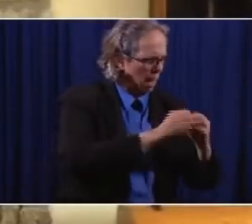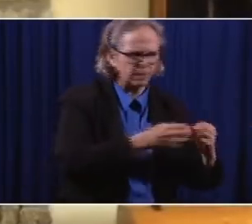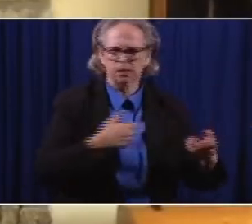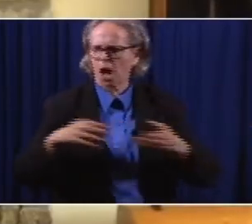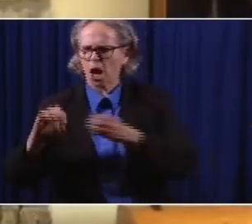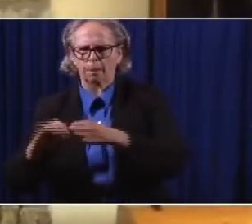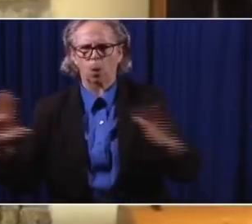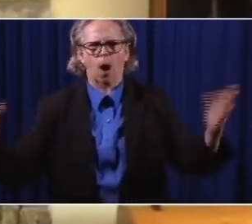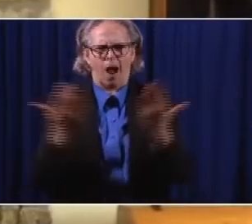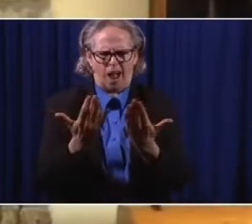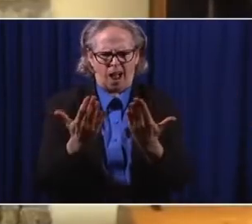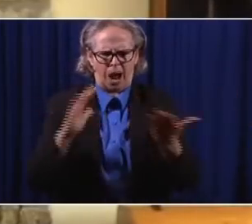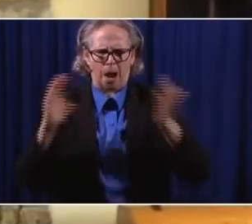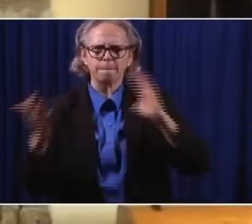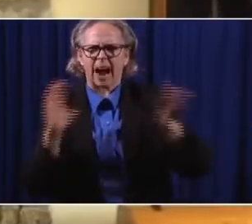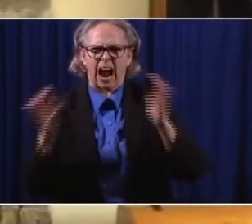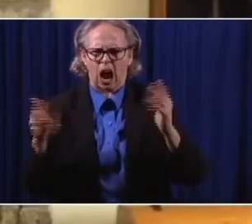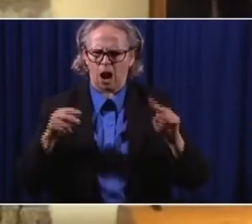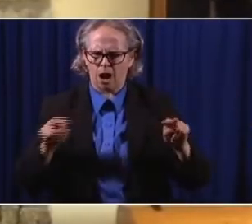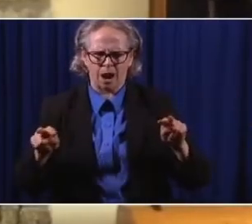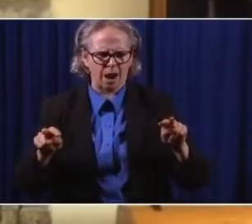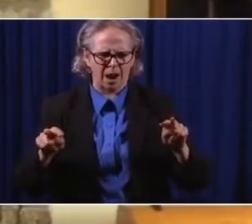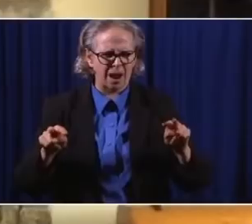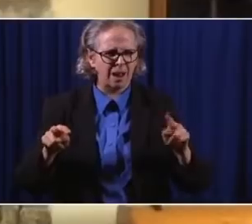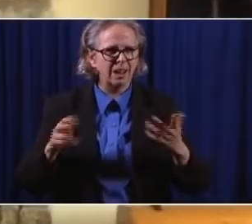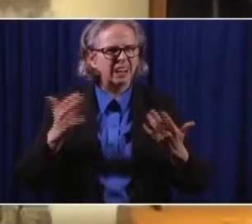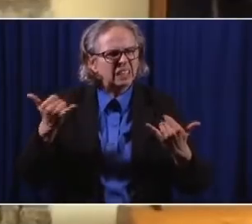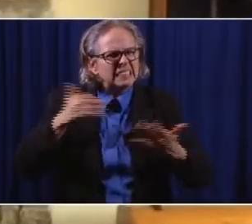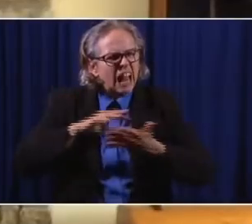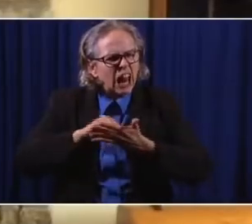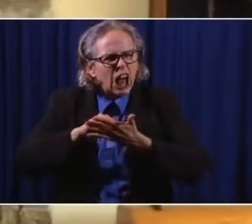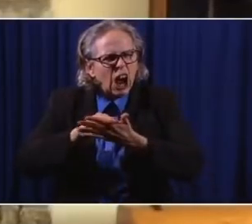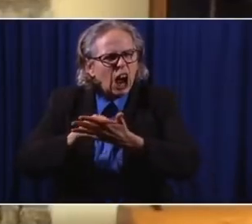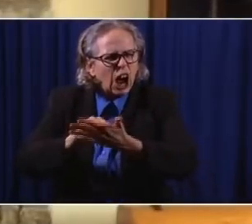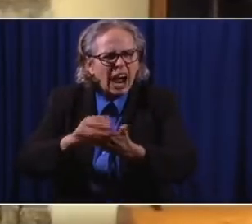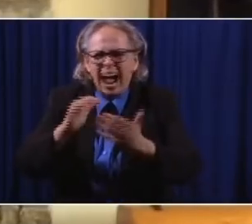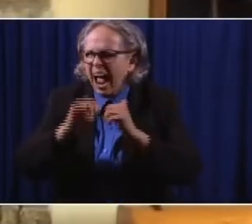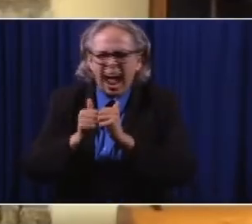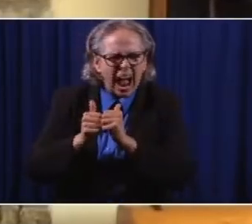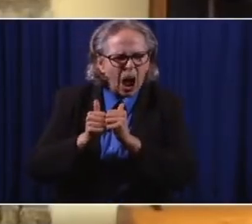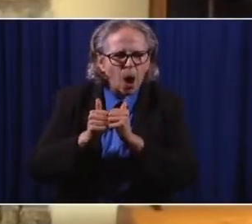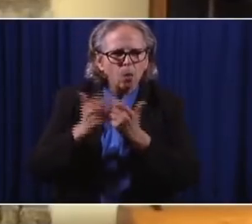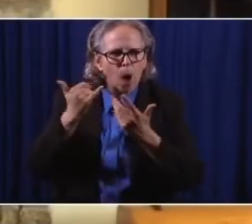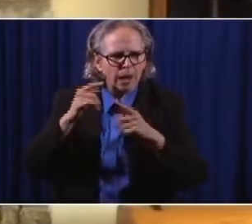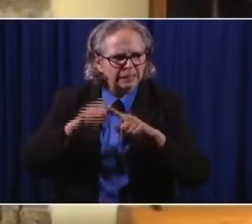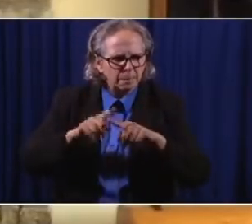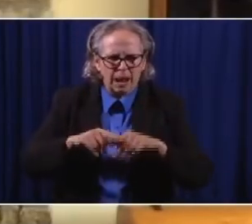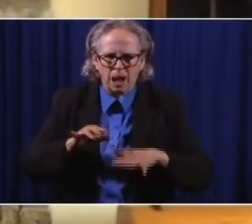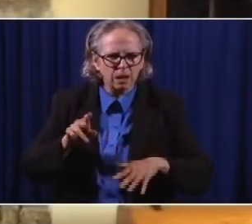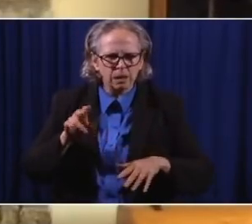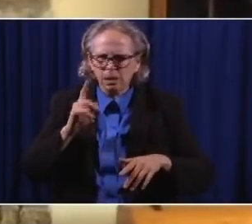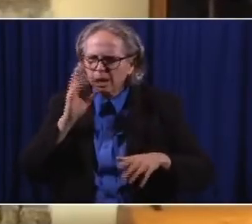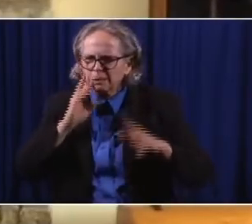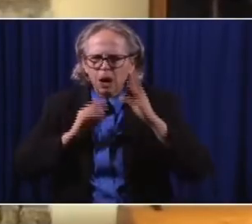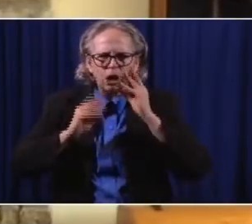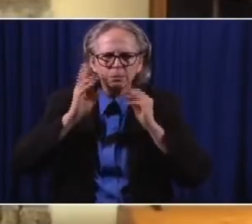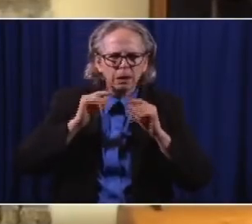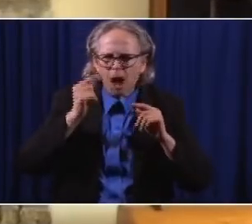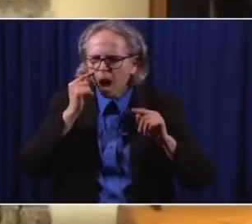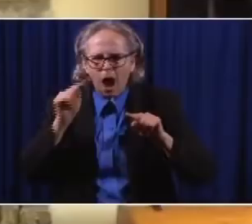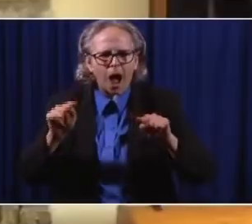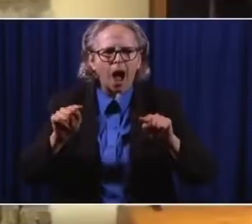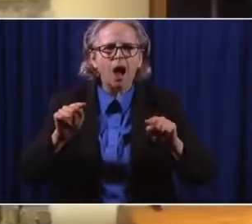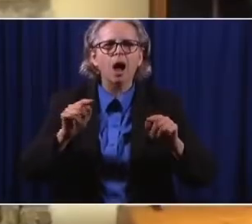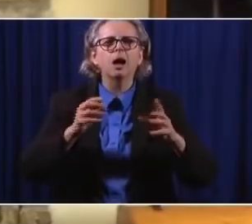Because anecdotally, which is all we have now, we are just not seeing a lot of spread directly in